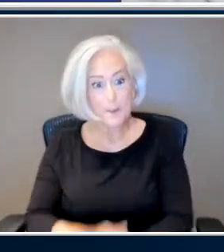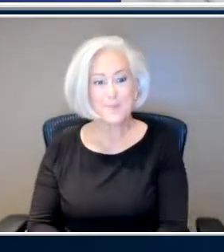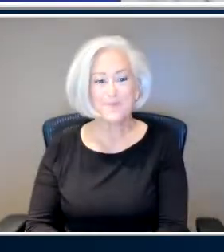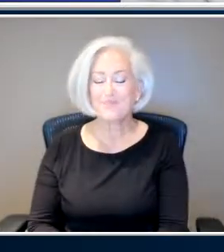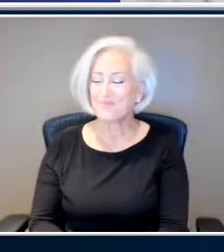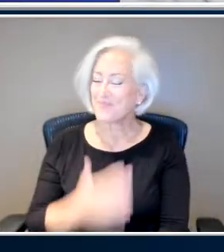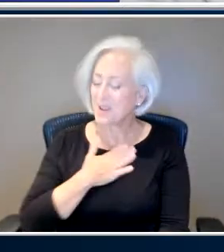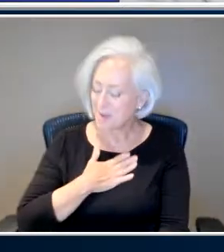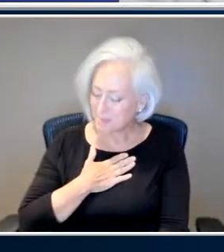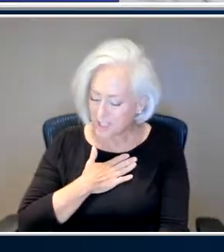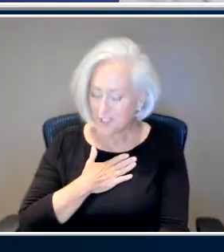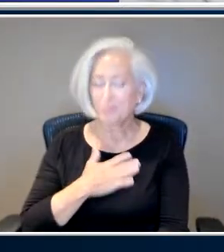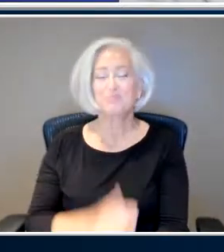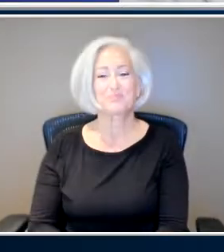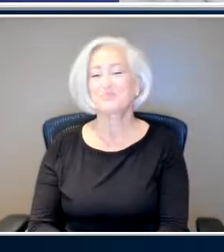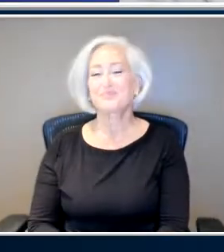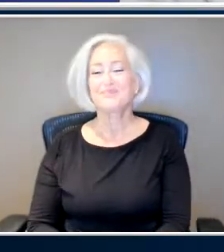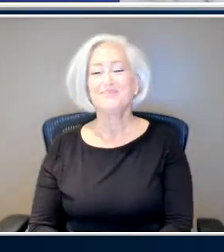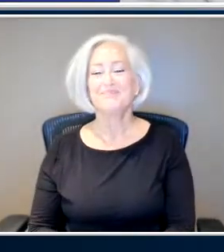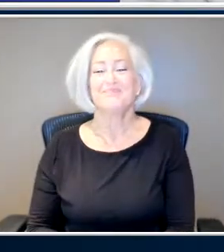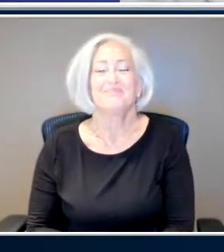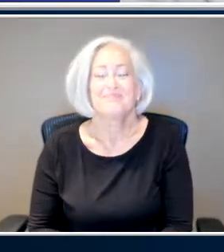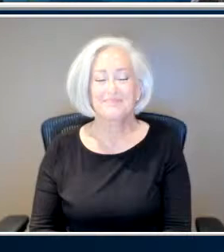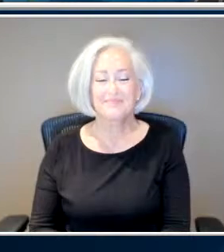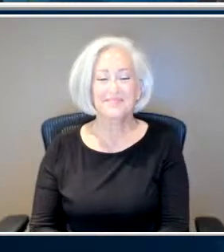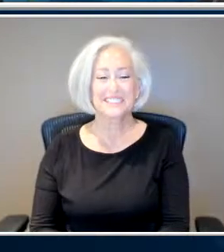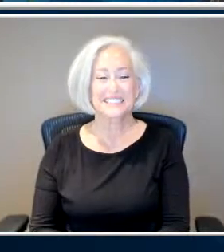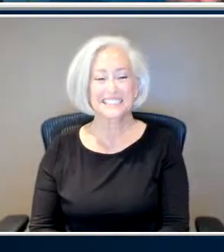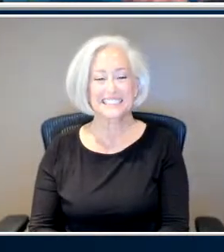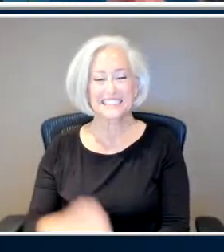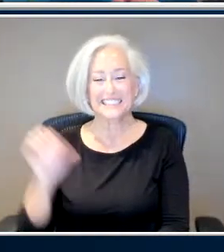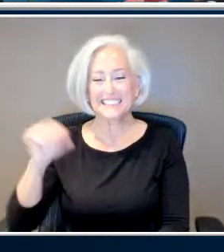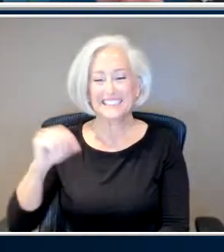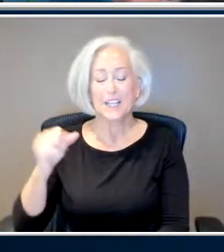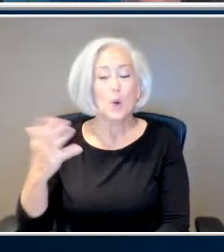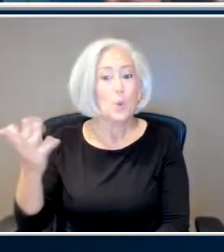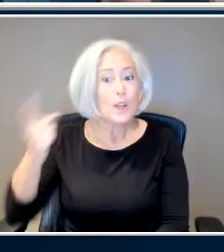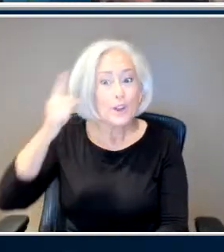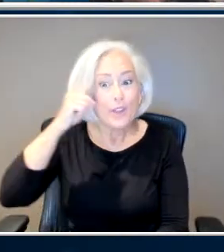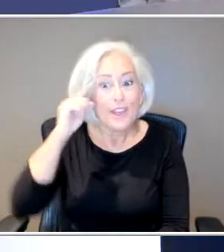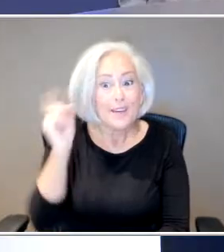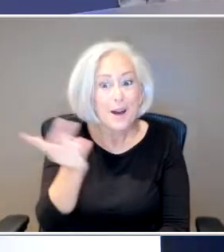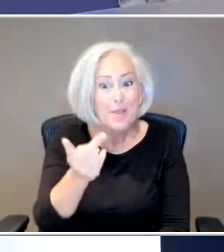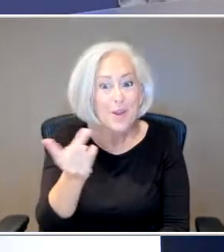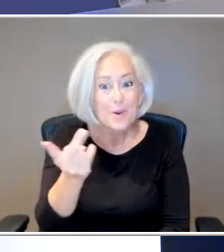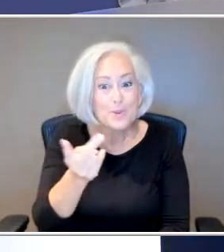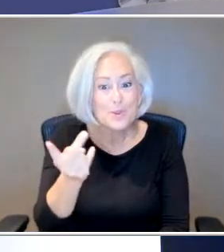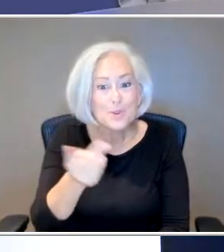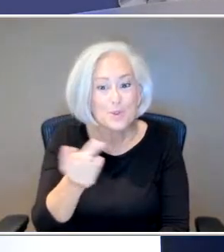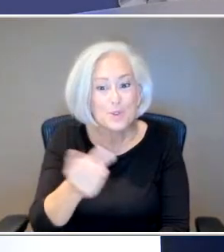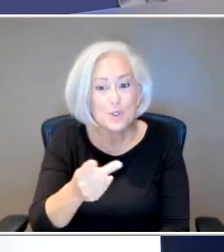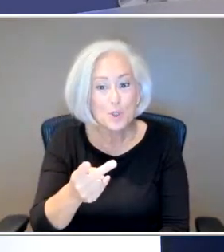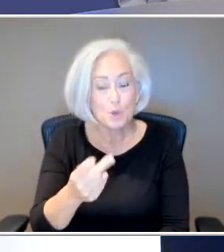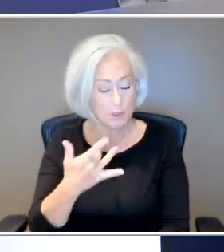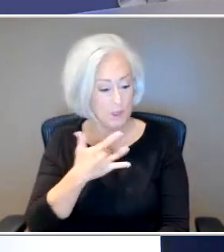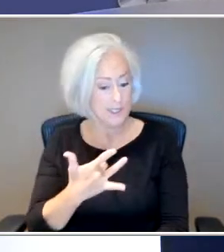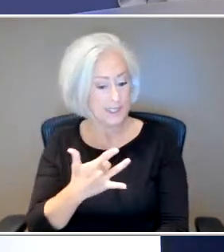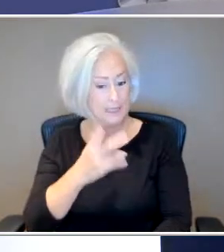pleasure. So, what do you make of these two guys? Is it often that you handle, keep it in the family and